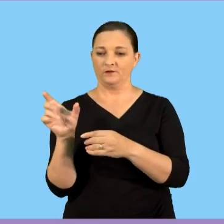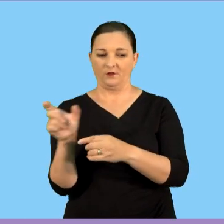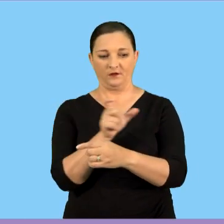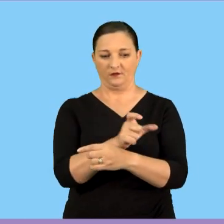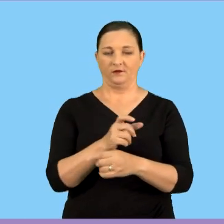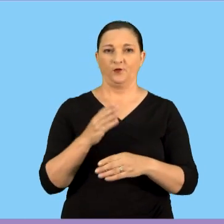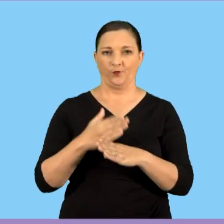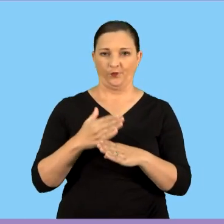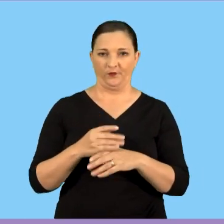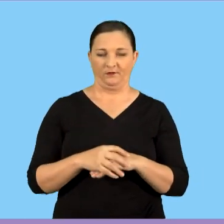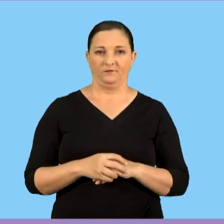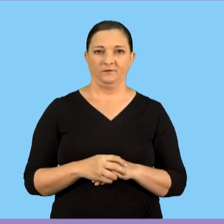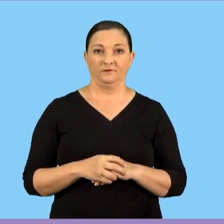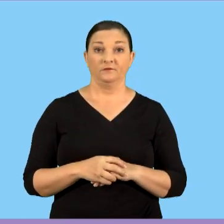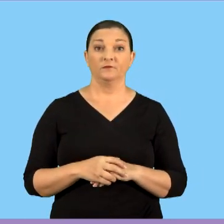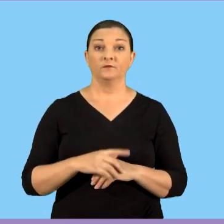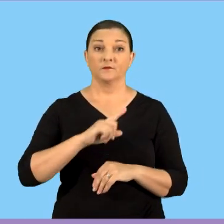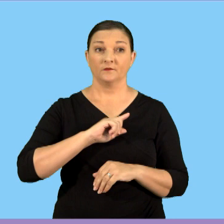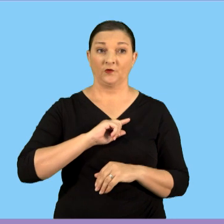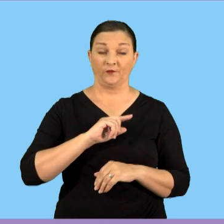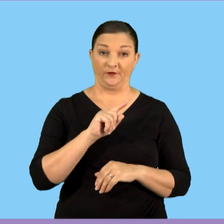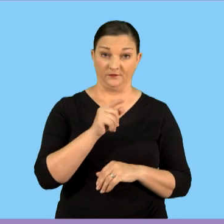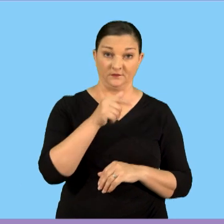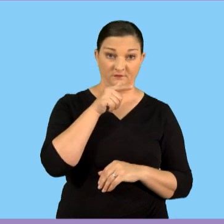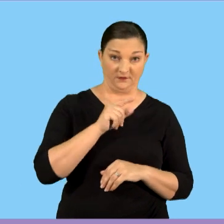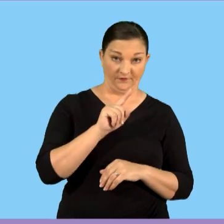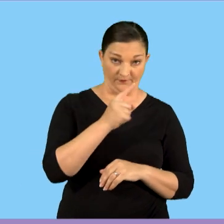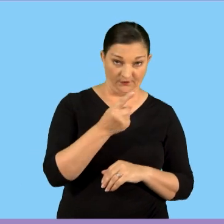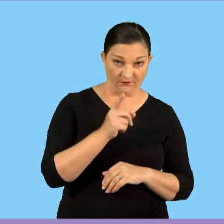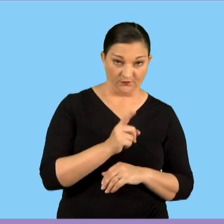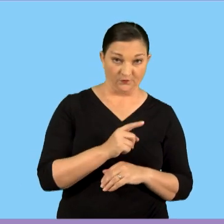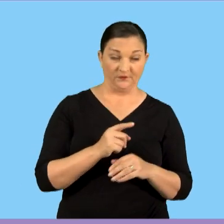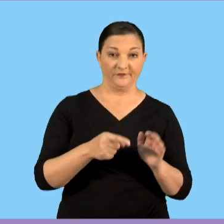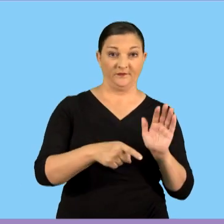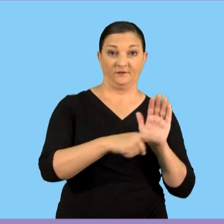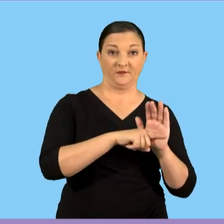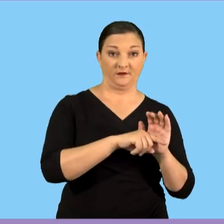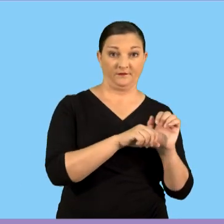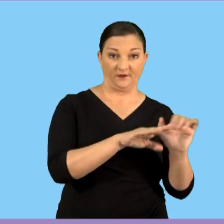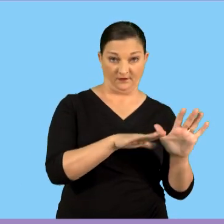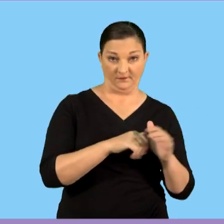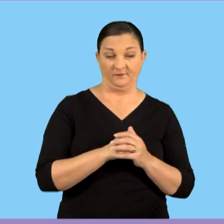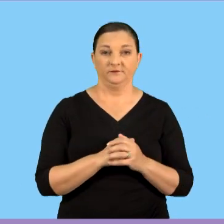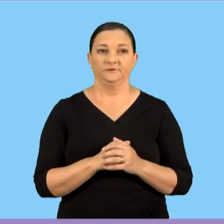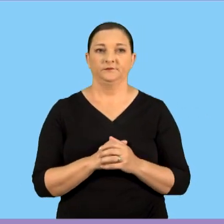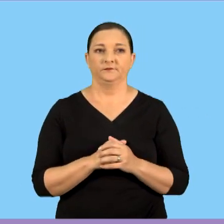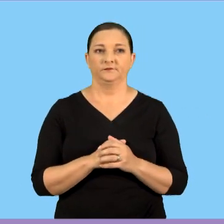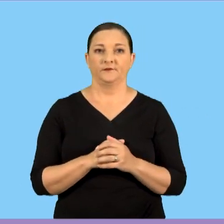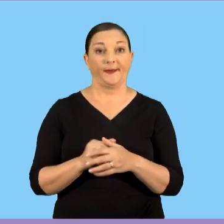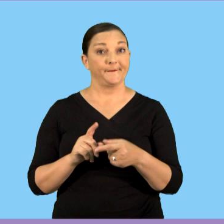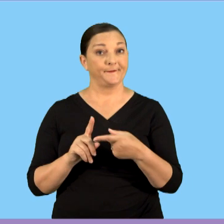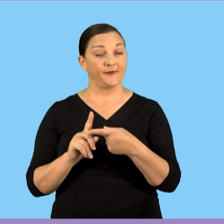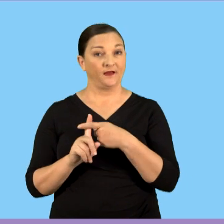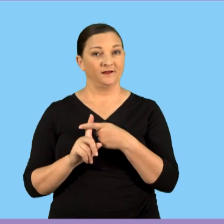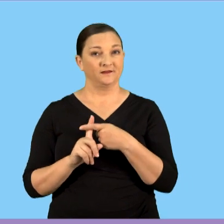case, we just have an addition. That means we are going to say there that the negative 10